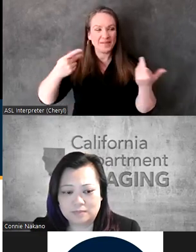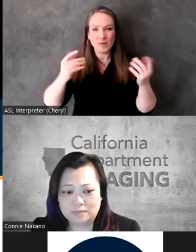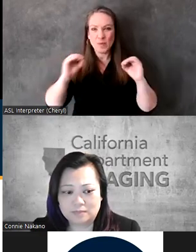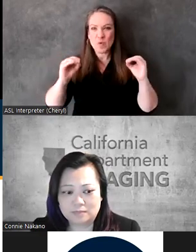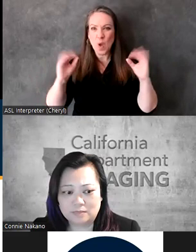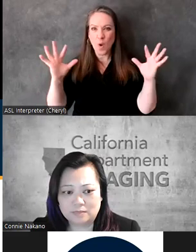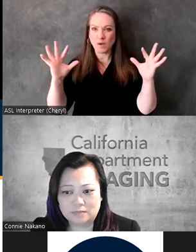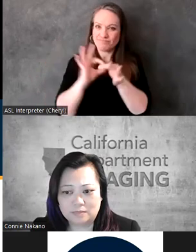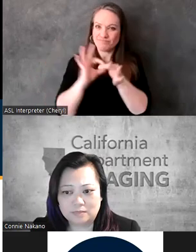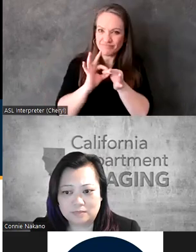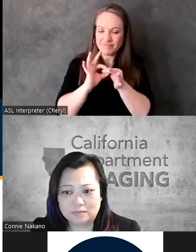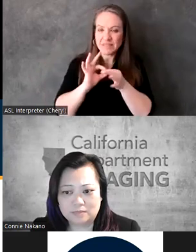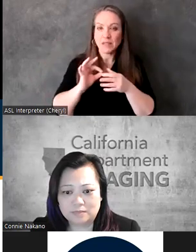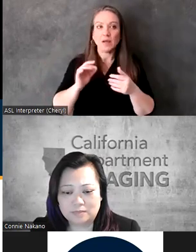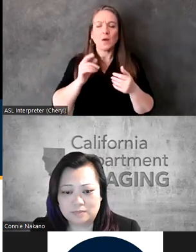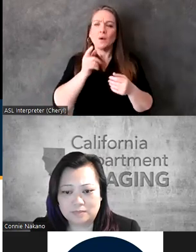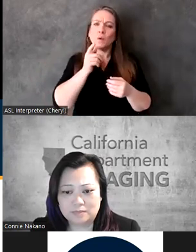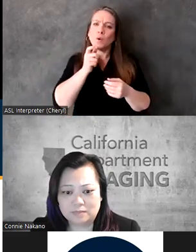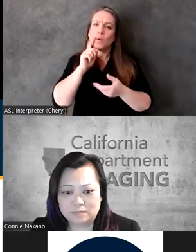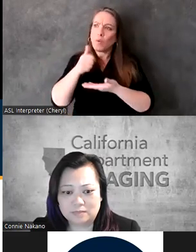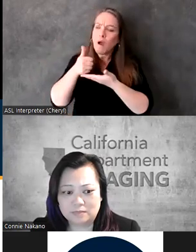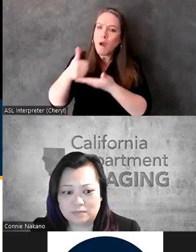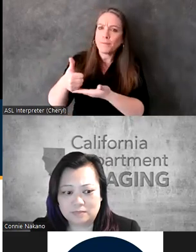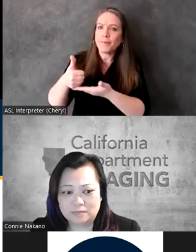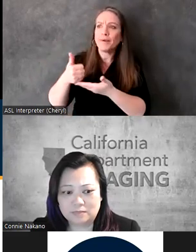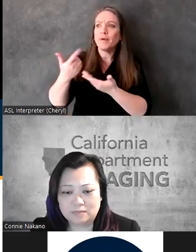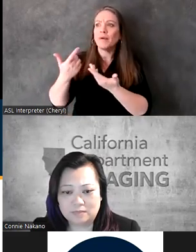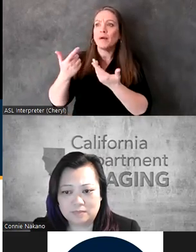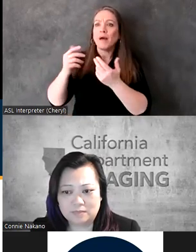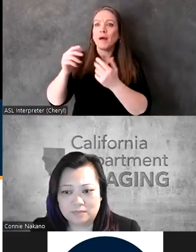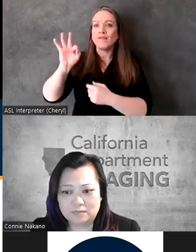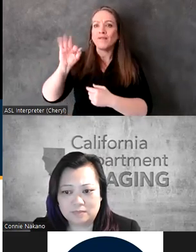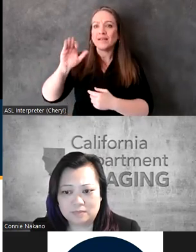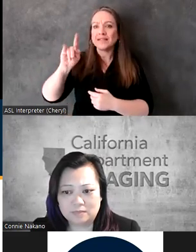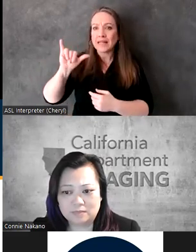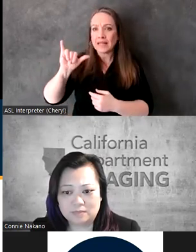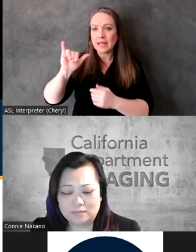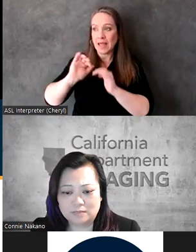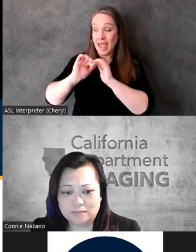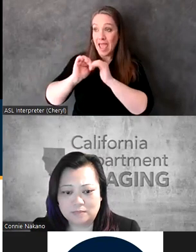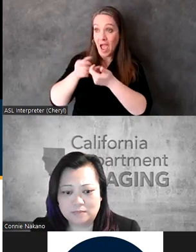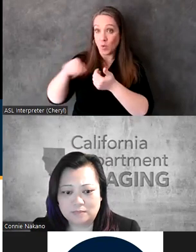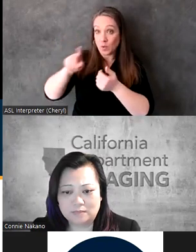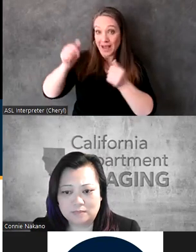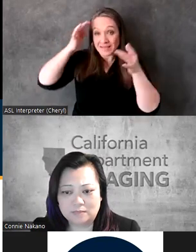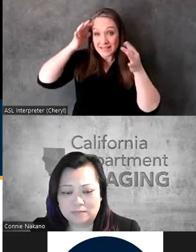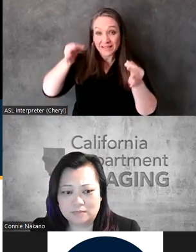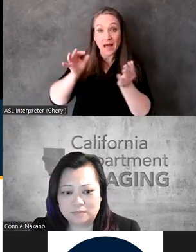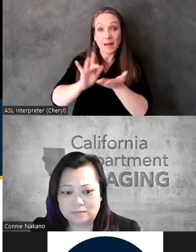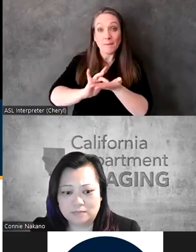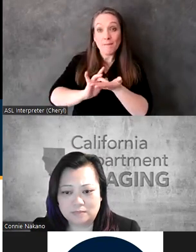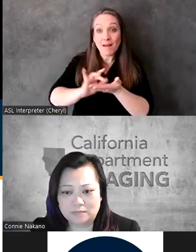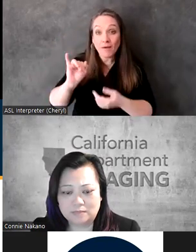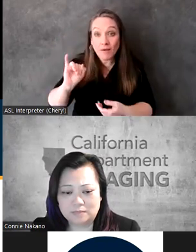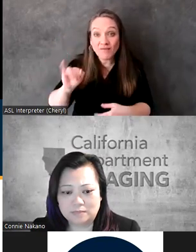assisted living facility in decision-making with reference to their medical coverage and other issues,